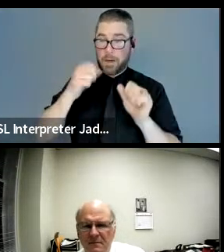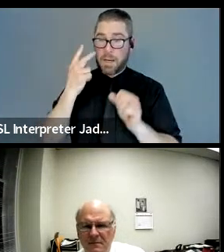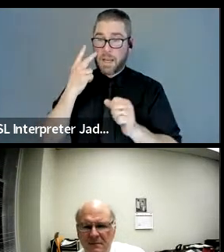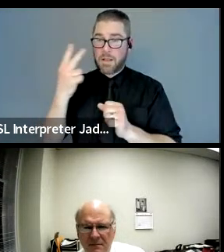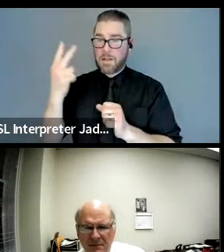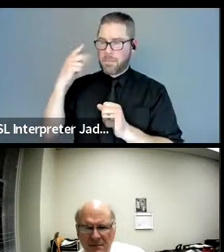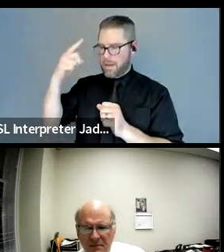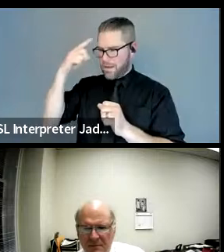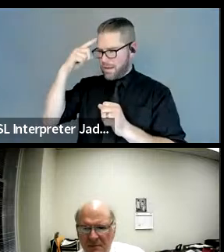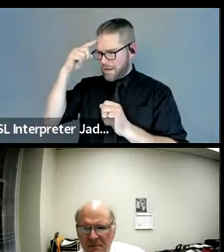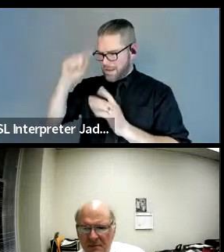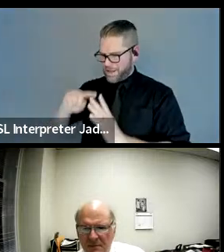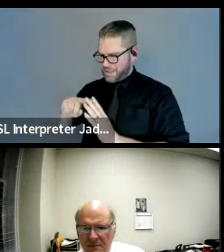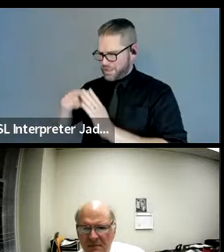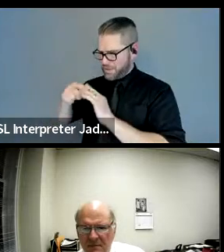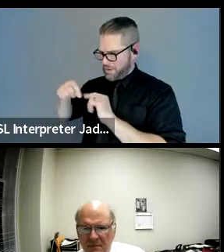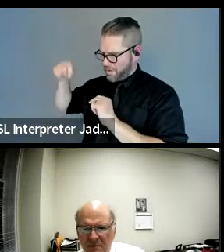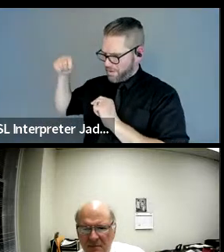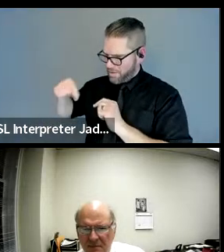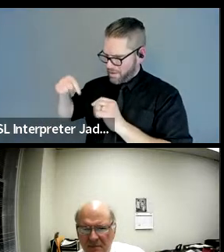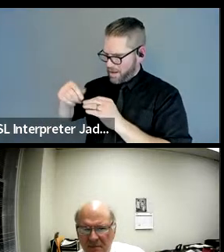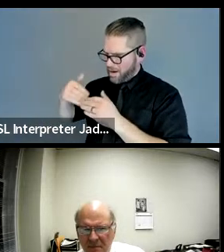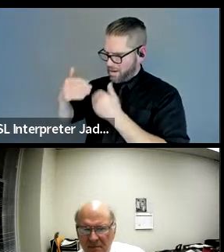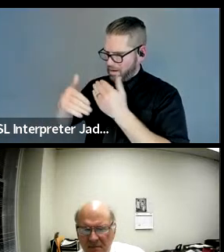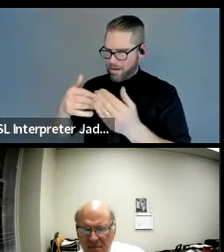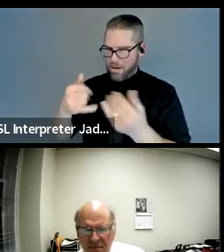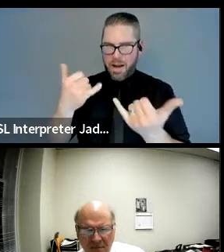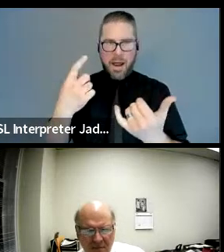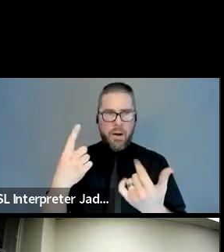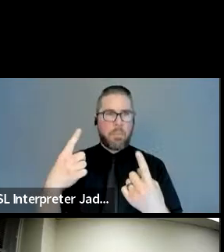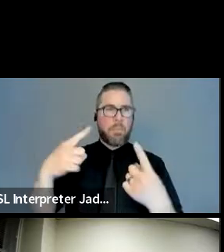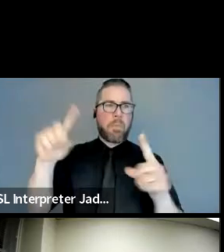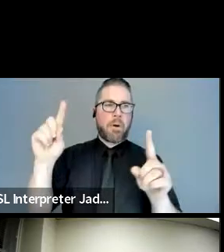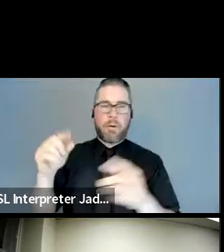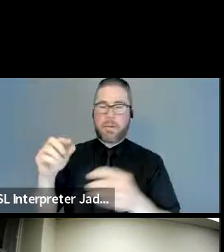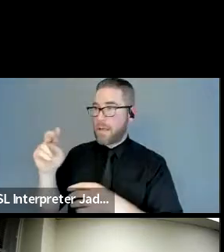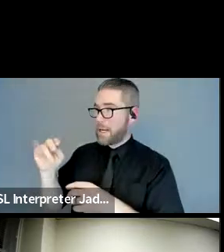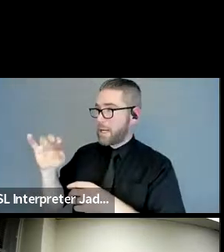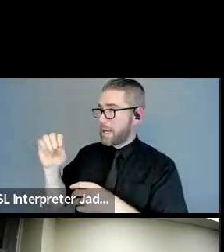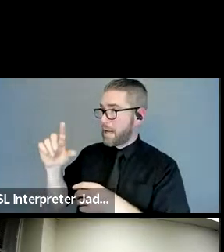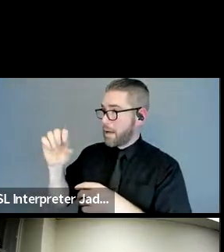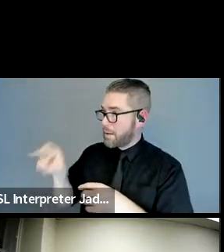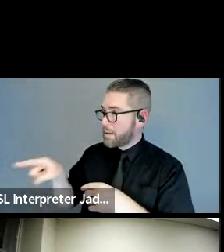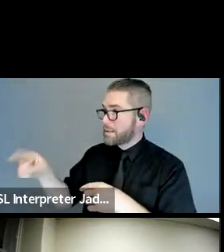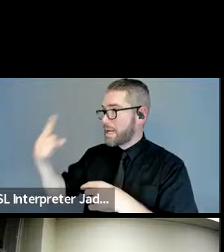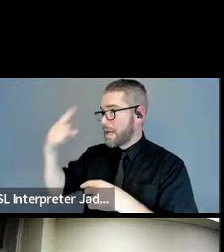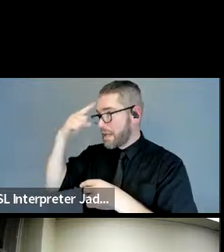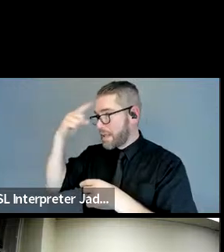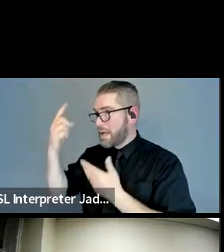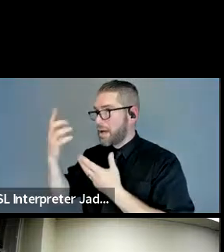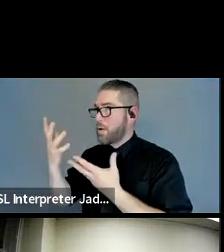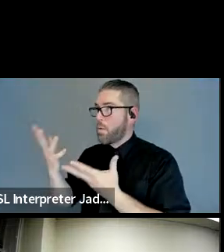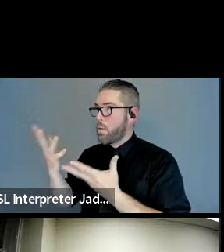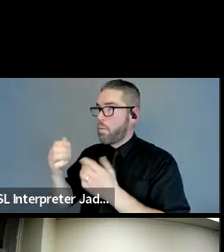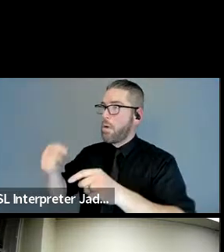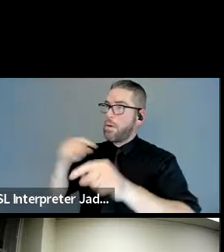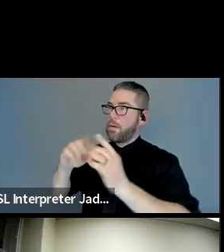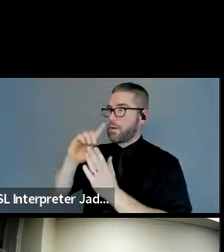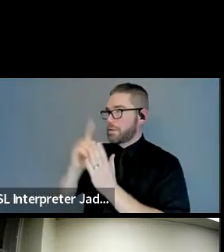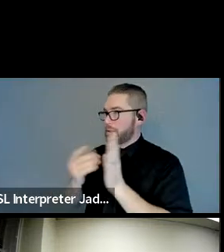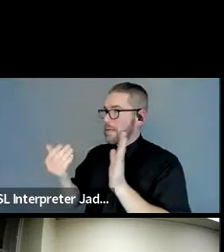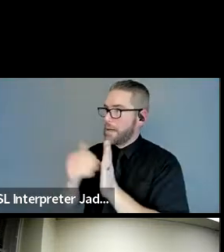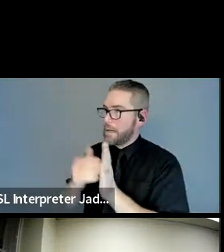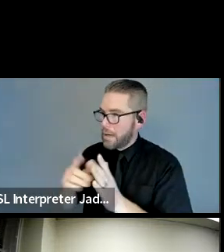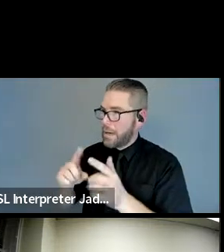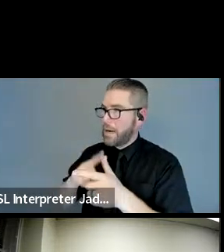help to be doing certain things where I can help, I help towards that as Stockton. If I, just as how Valier is coming in also that we're